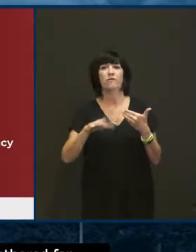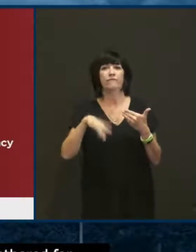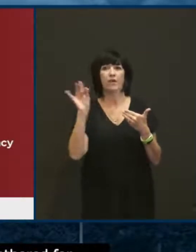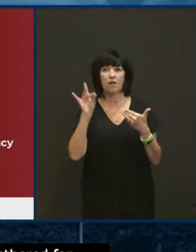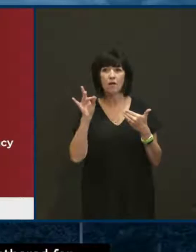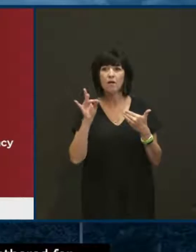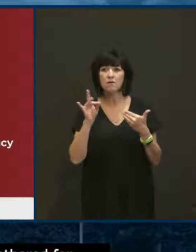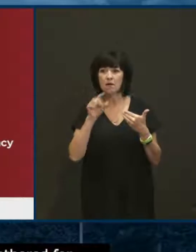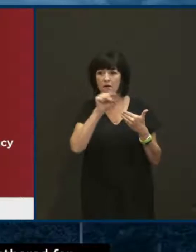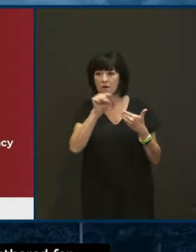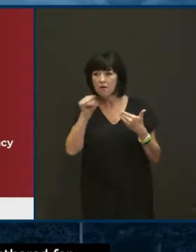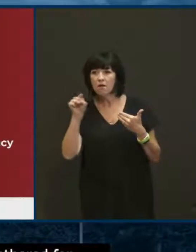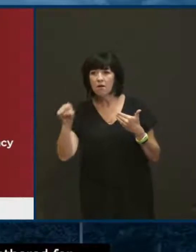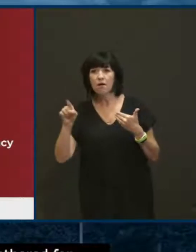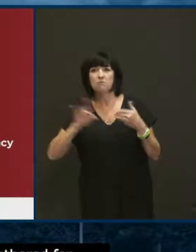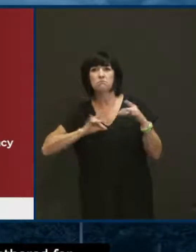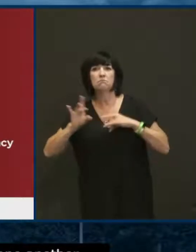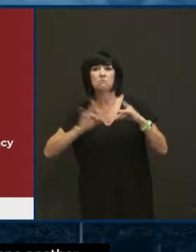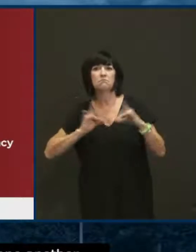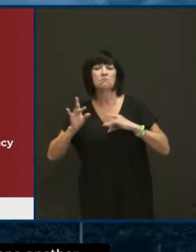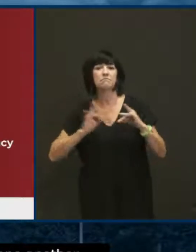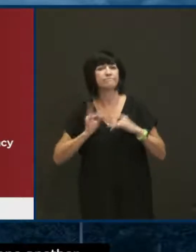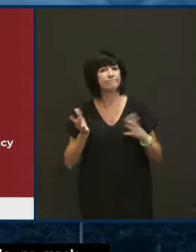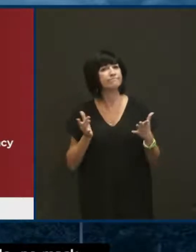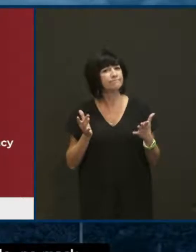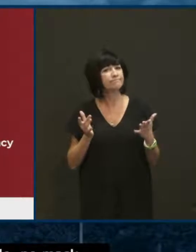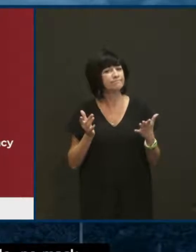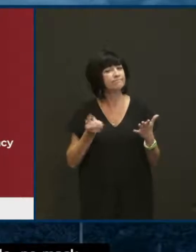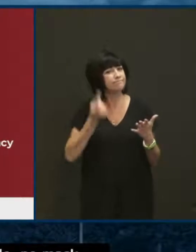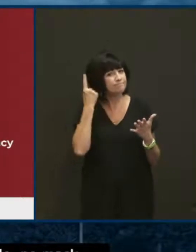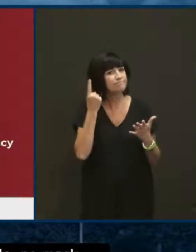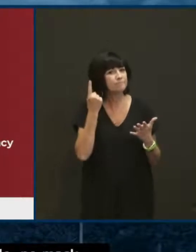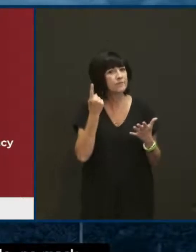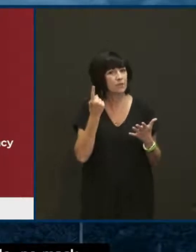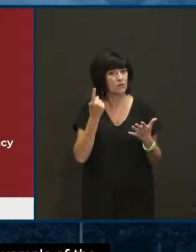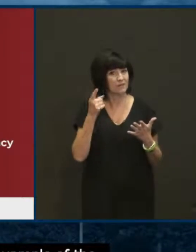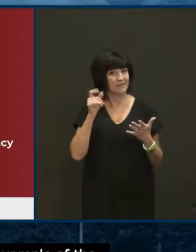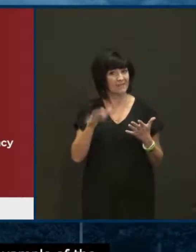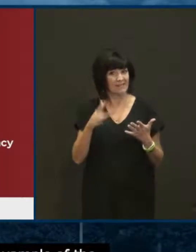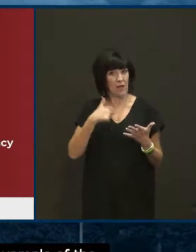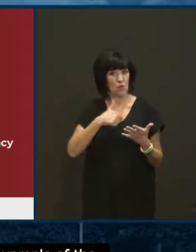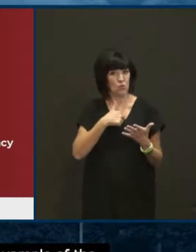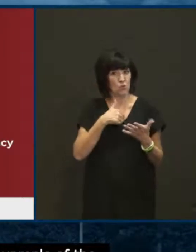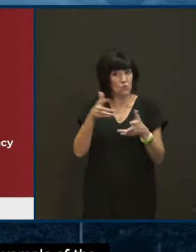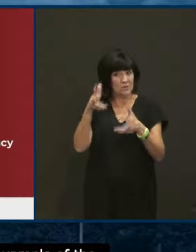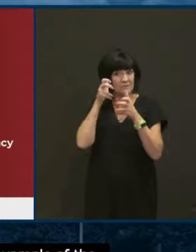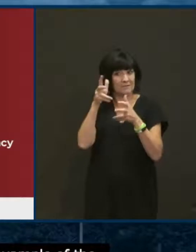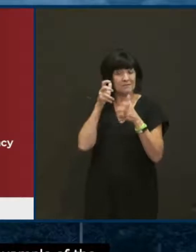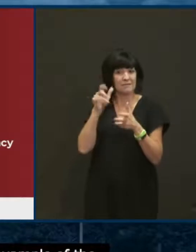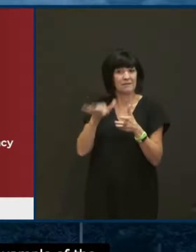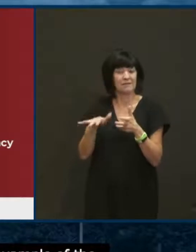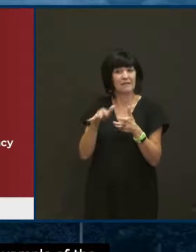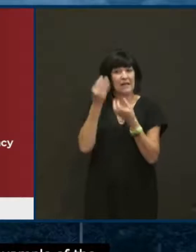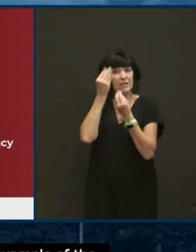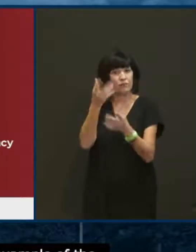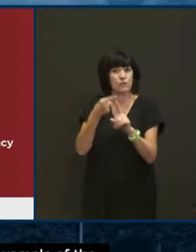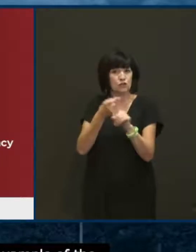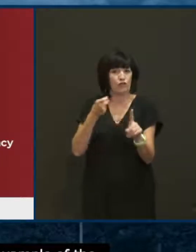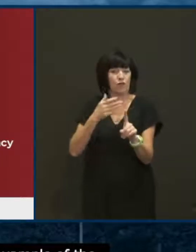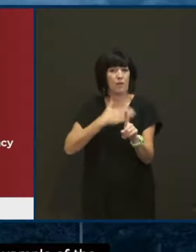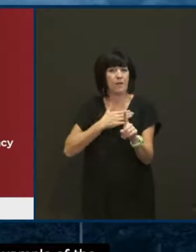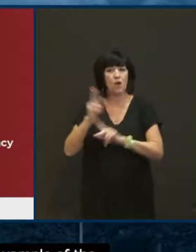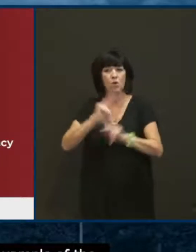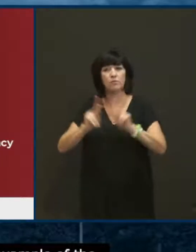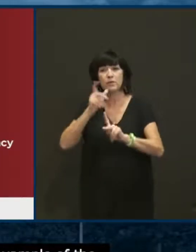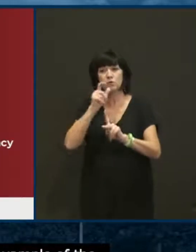good example of the anecdotal information that we hear from our contact tracers about the kinds of situations that